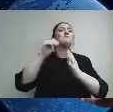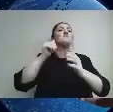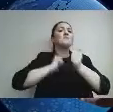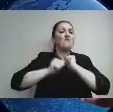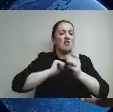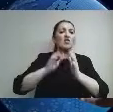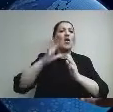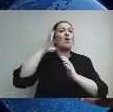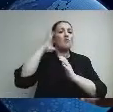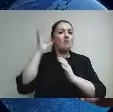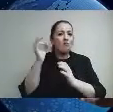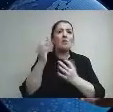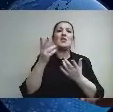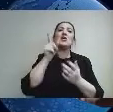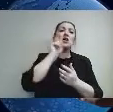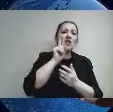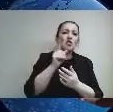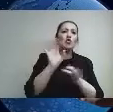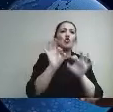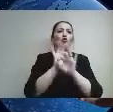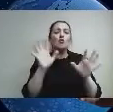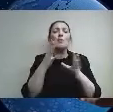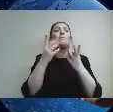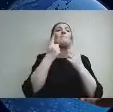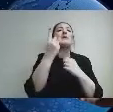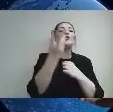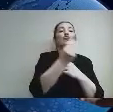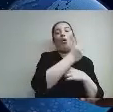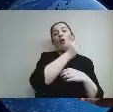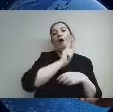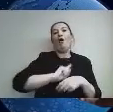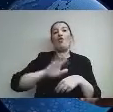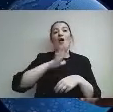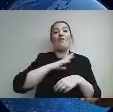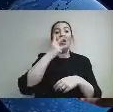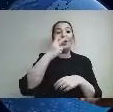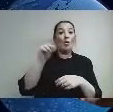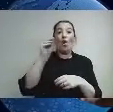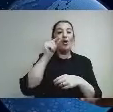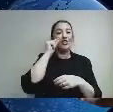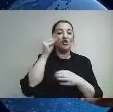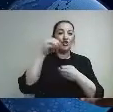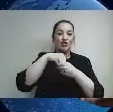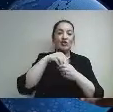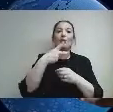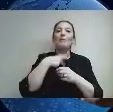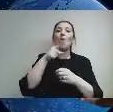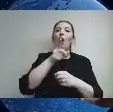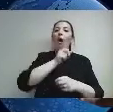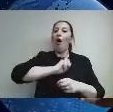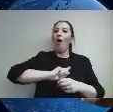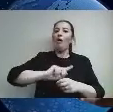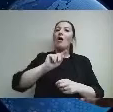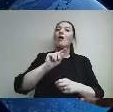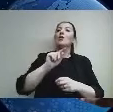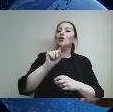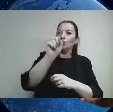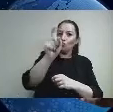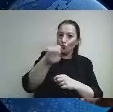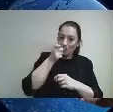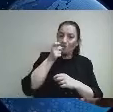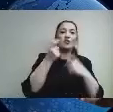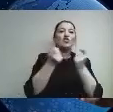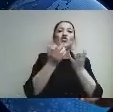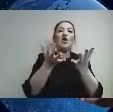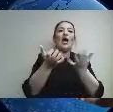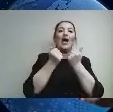PhD degree, and we reach out to them. Our recruitment unit conducts interviews with them. We